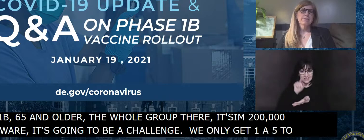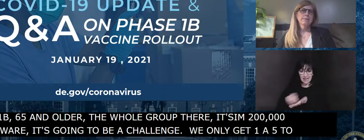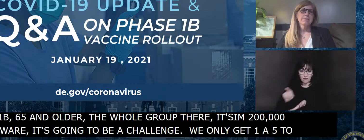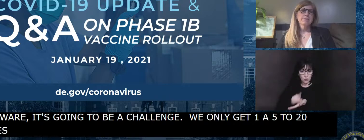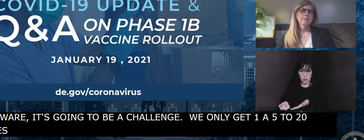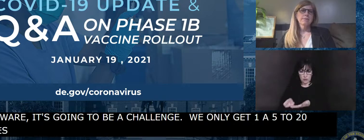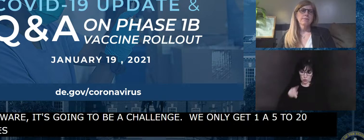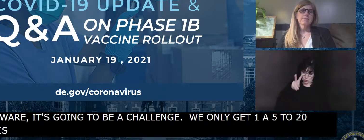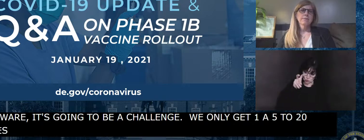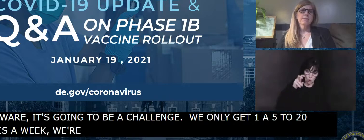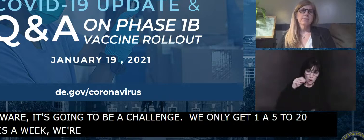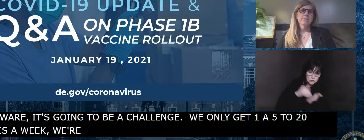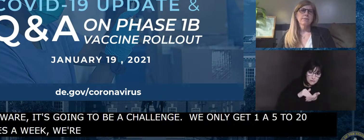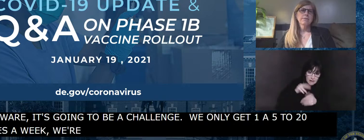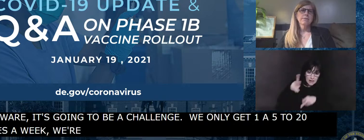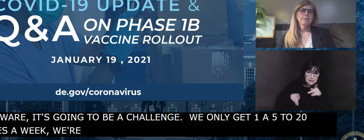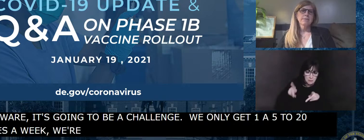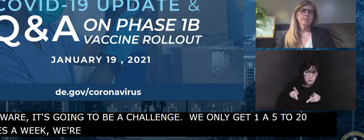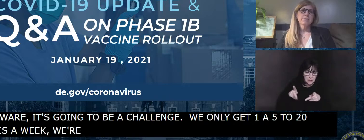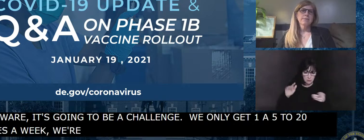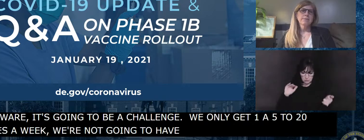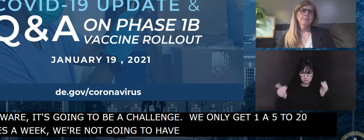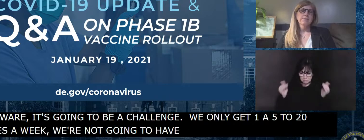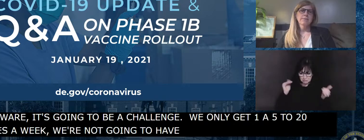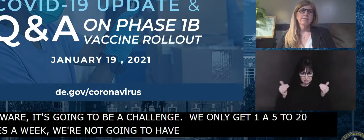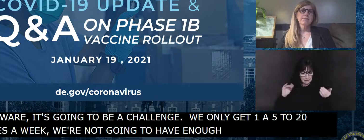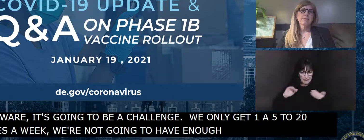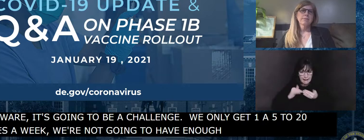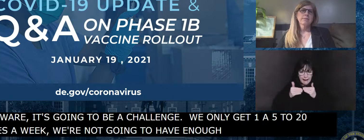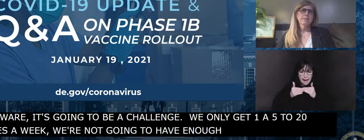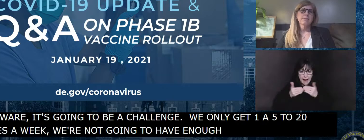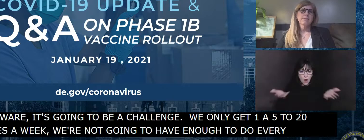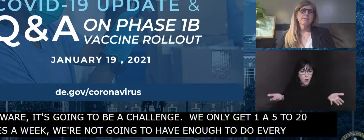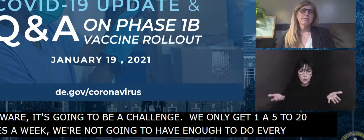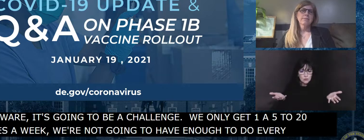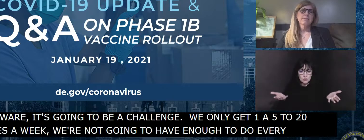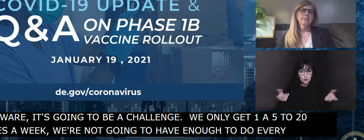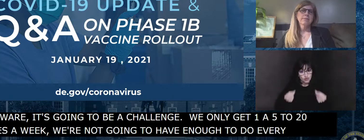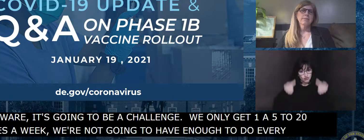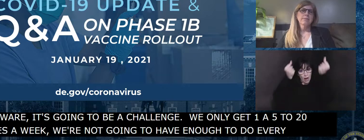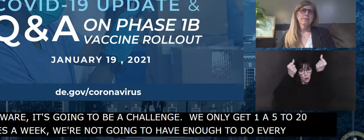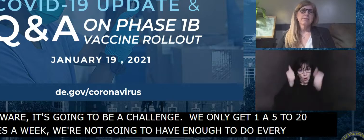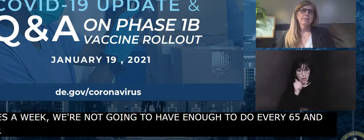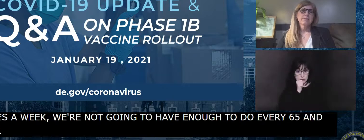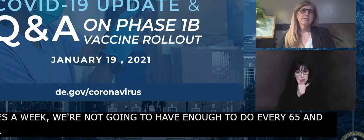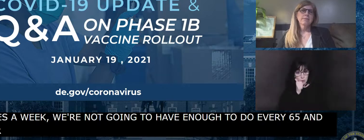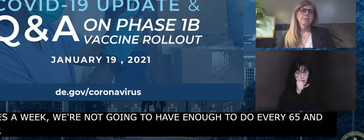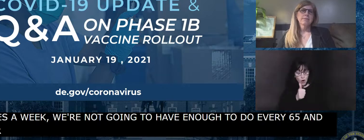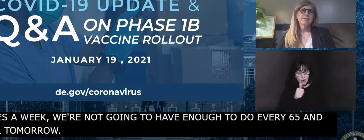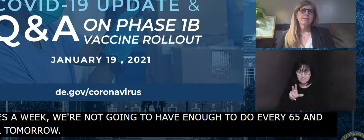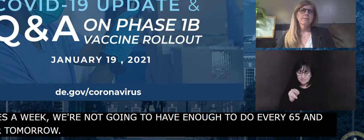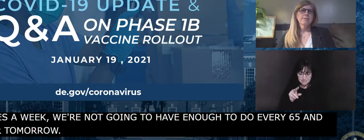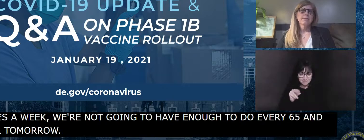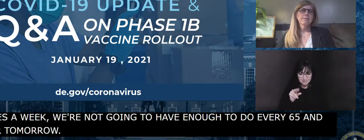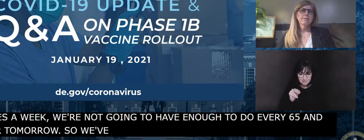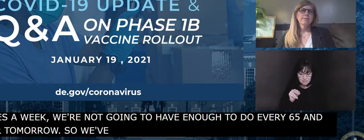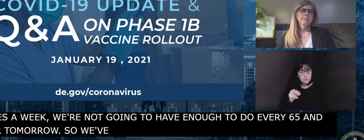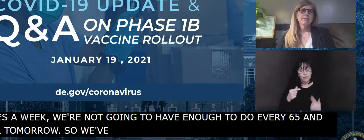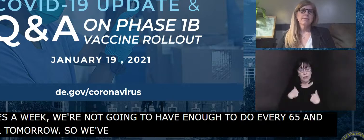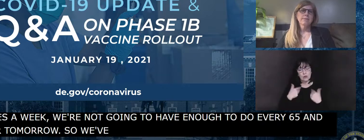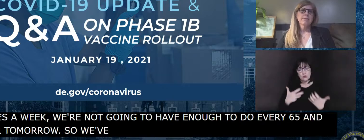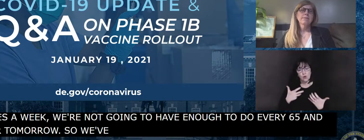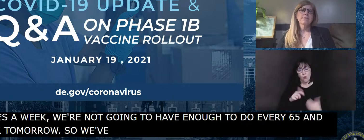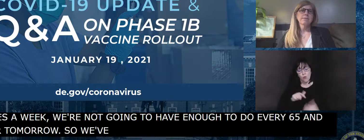to do every 65 and over tomorrow. So we've been working with Dr. Karyl Rattay. I'd like her to first